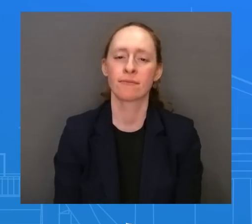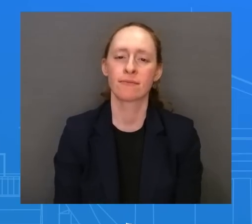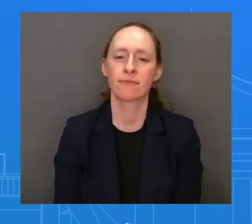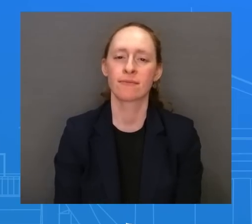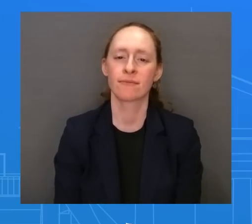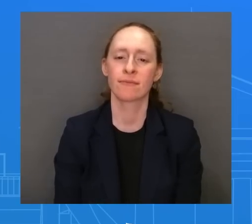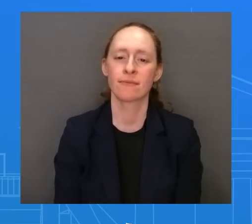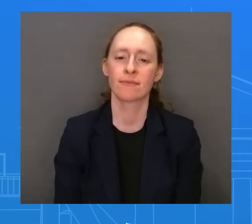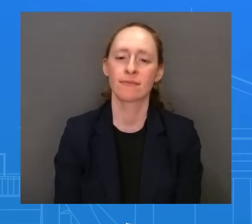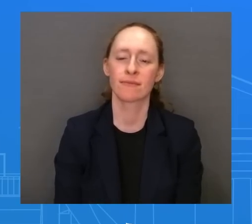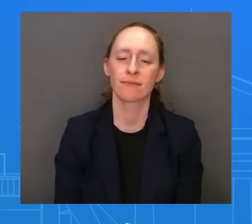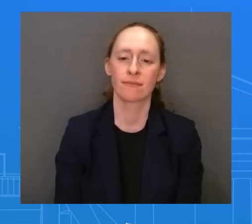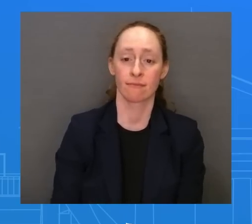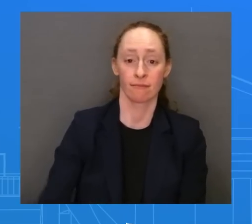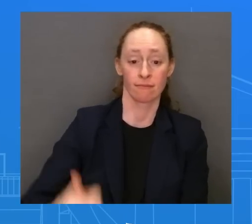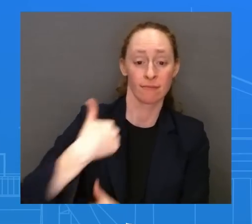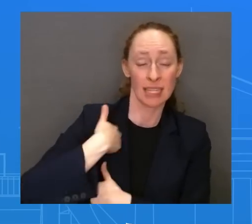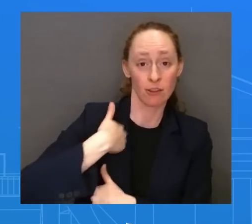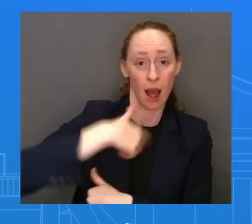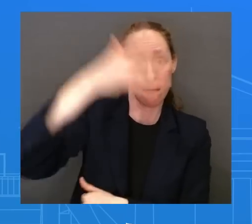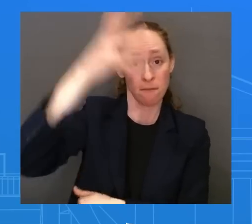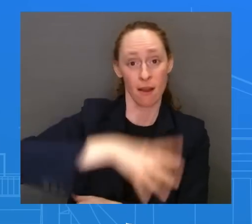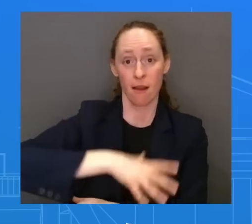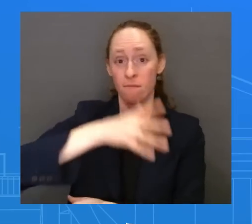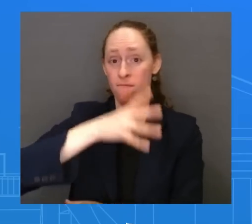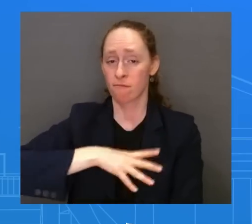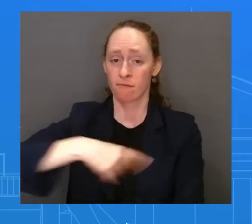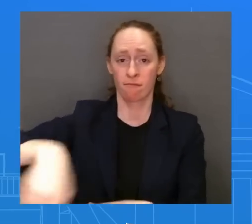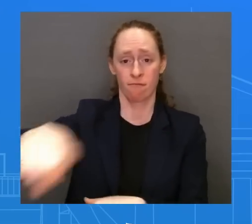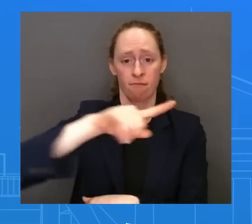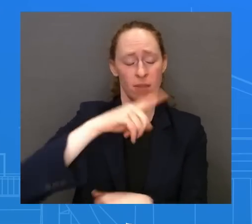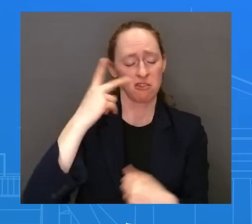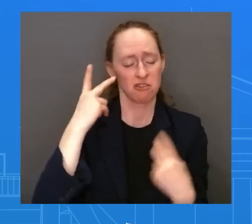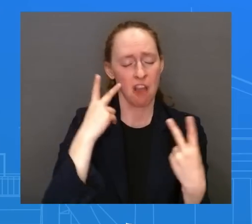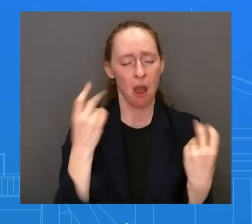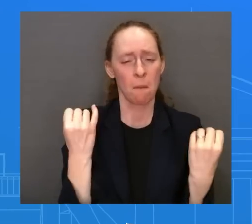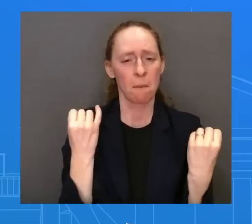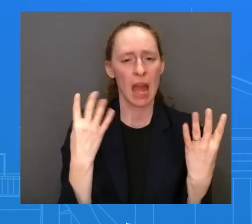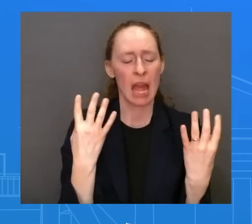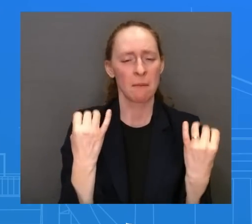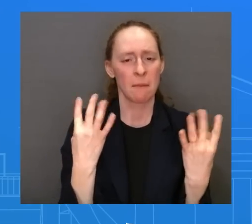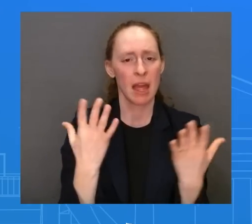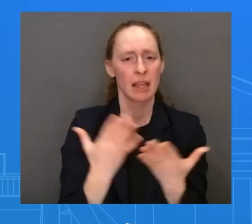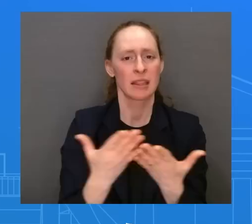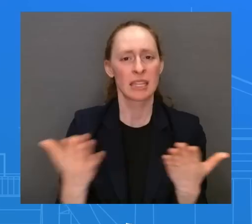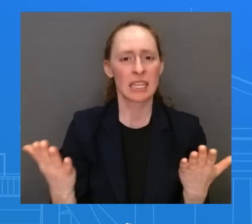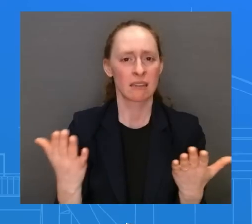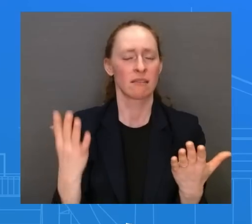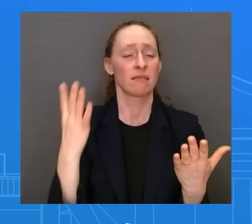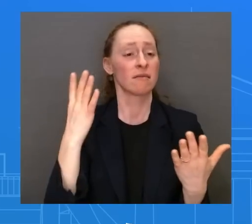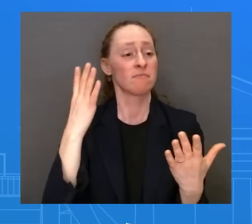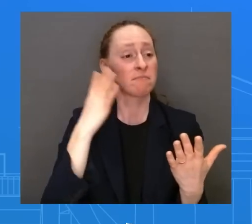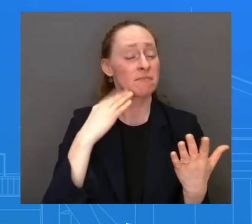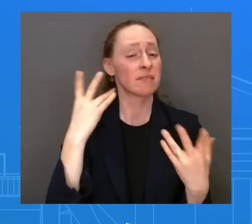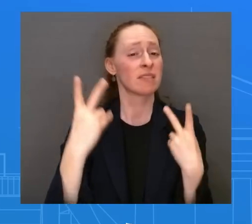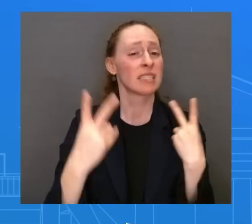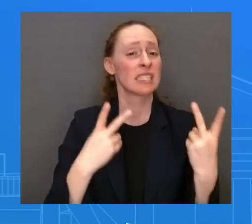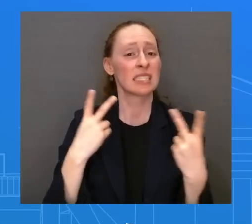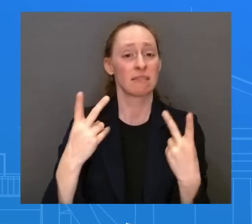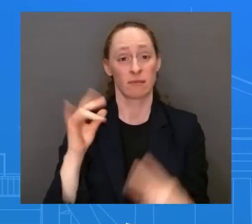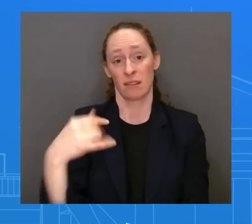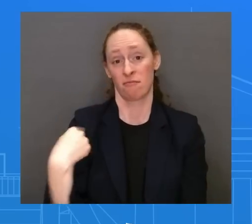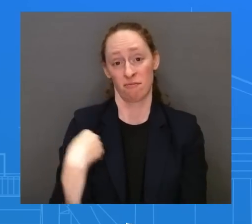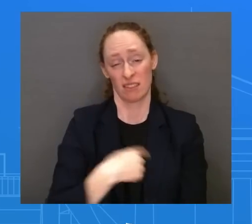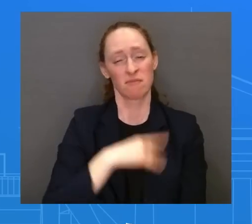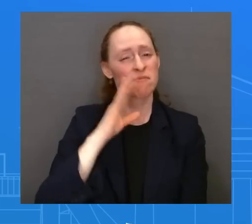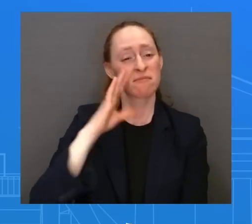with them that you and I will never fathom we must make sure that they and their families know that their service mattered we must make sure